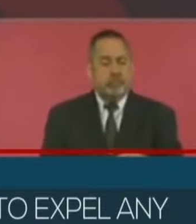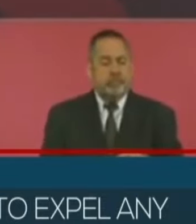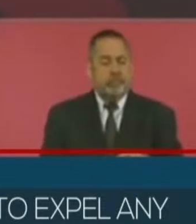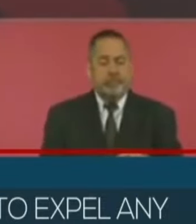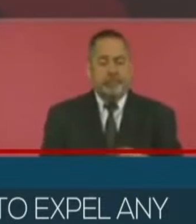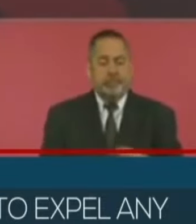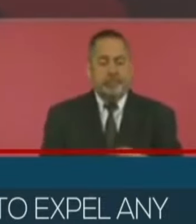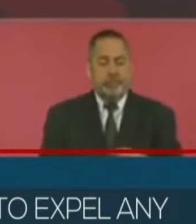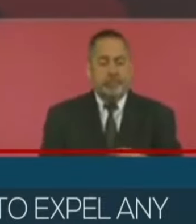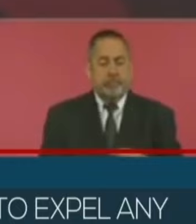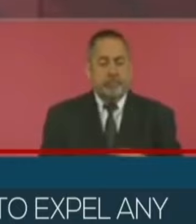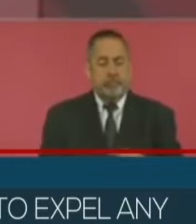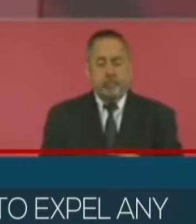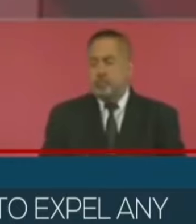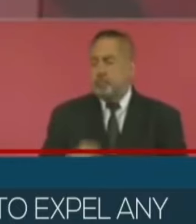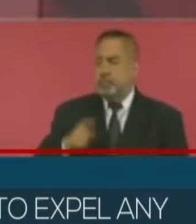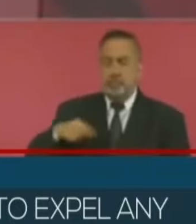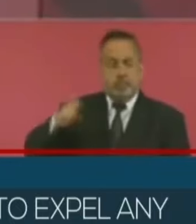and violates